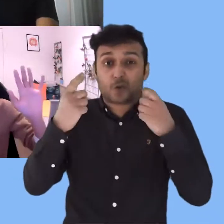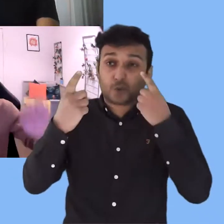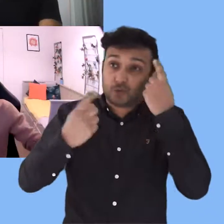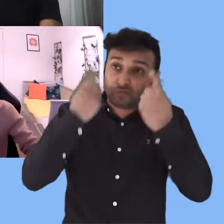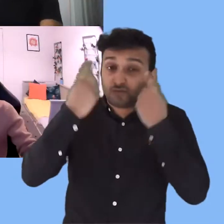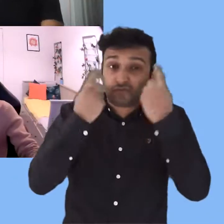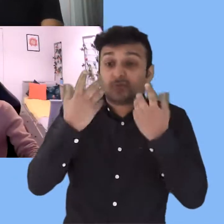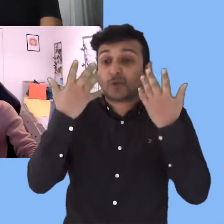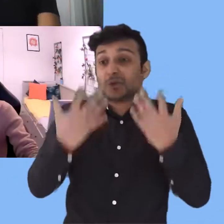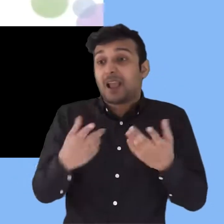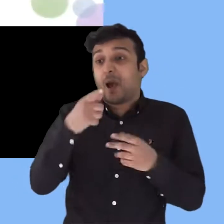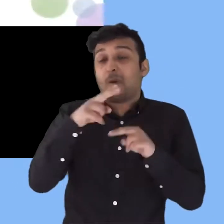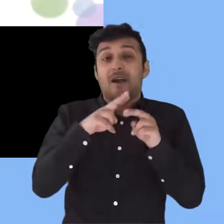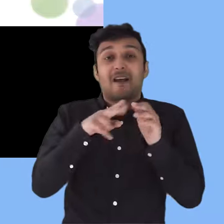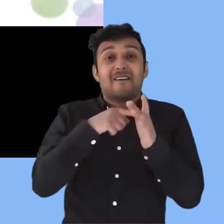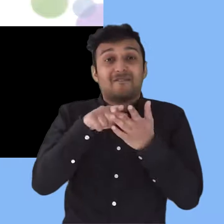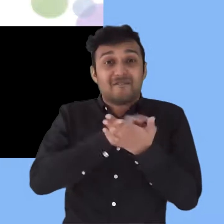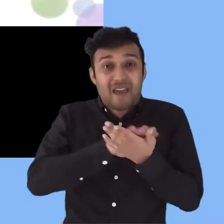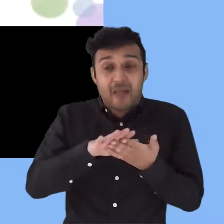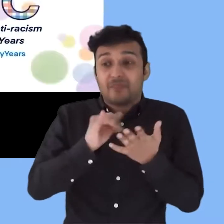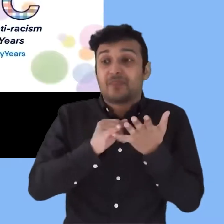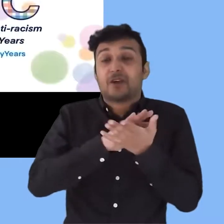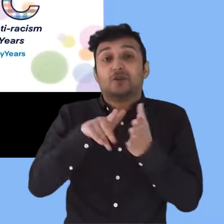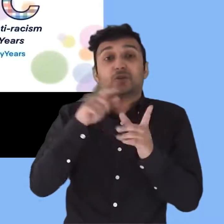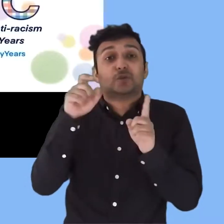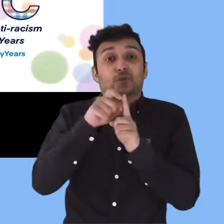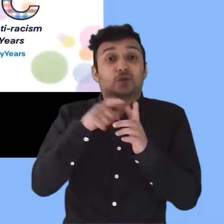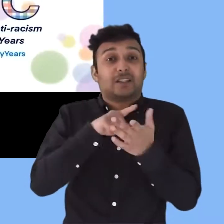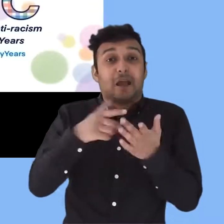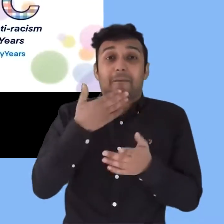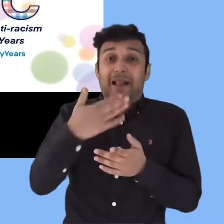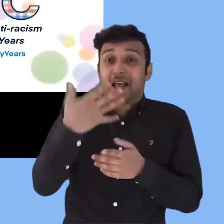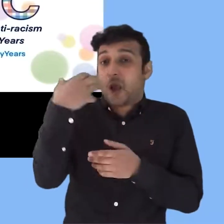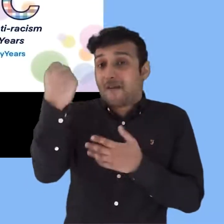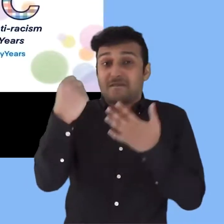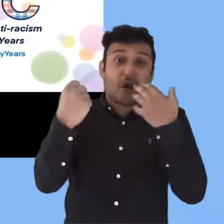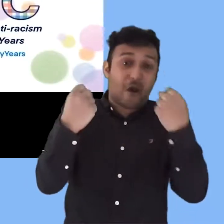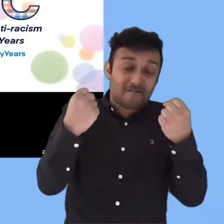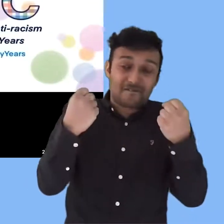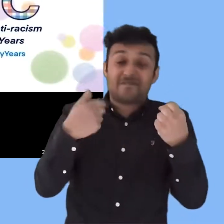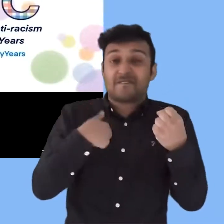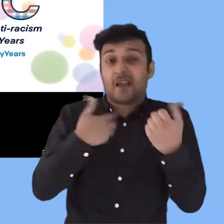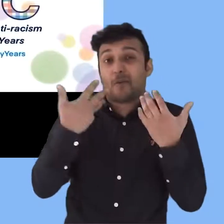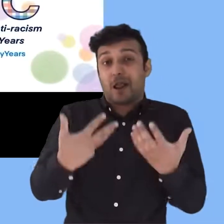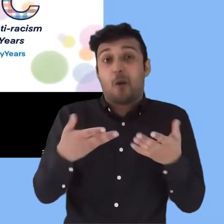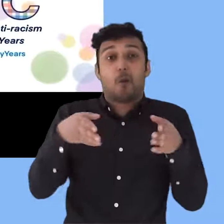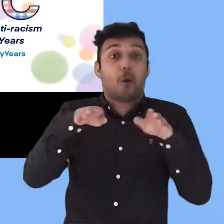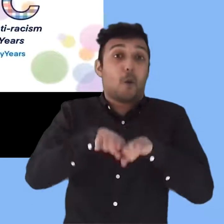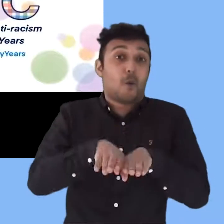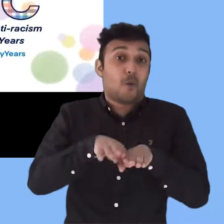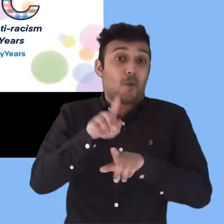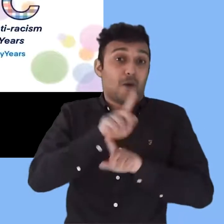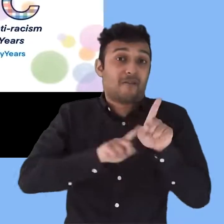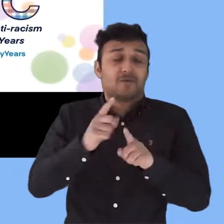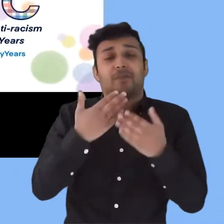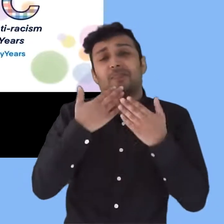close this afternoon's event. Thank you so much for that conversation. I really appreciate it. And as we draw to the end, of course, we've got